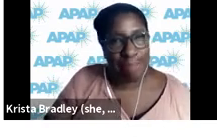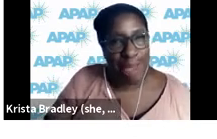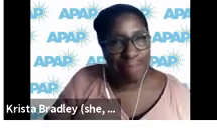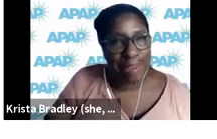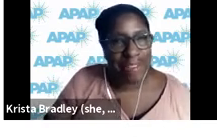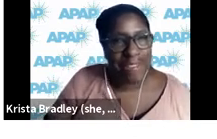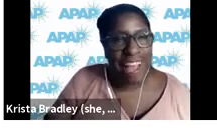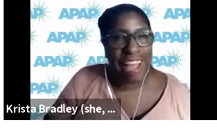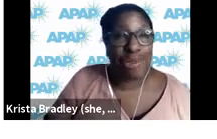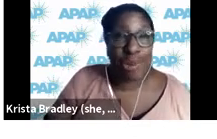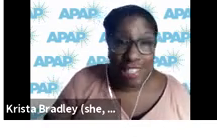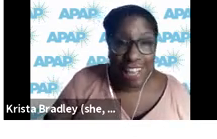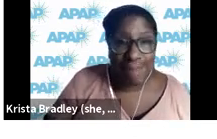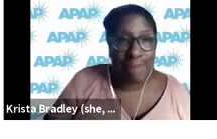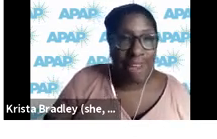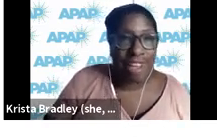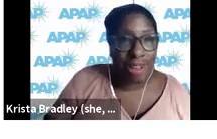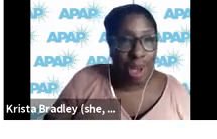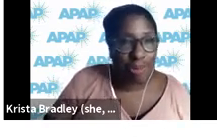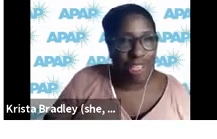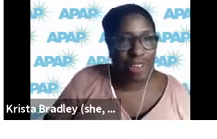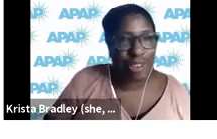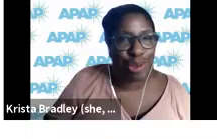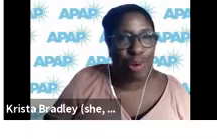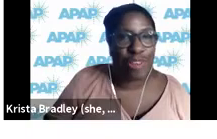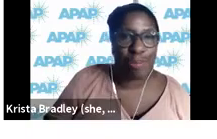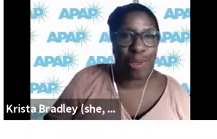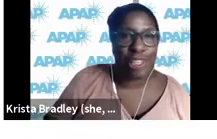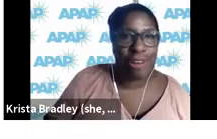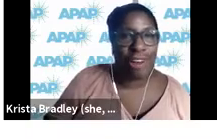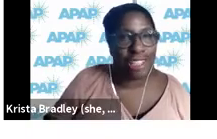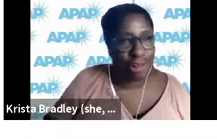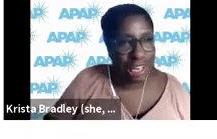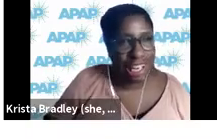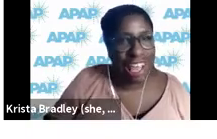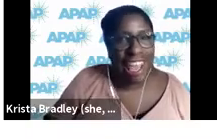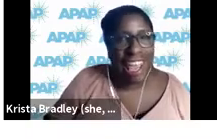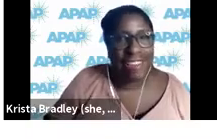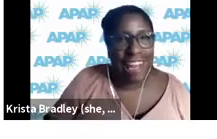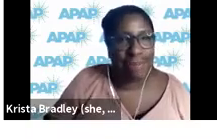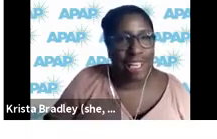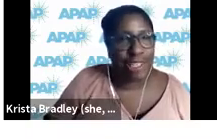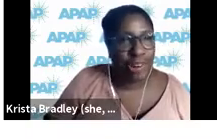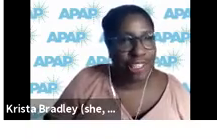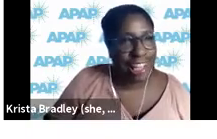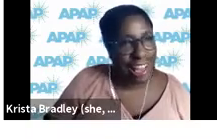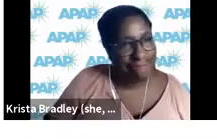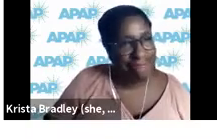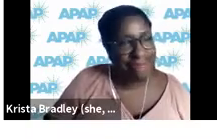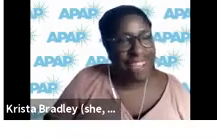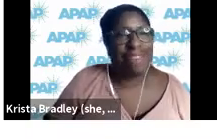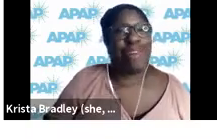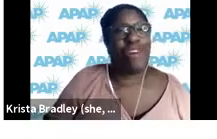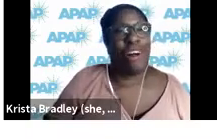Resources at APAP. I am joined today by my fellow co-presenters who are visible now on screen and named in the current